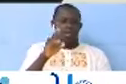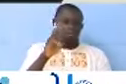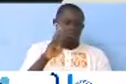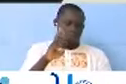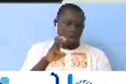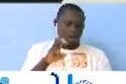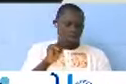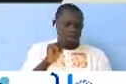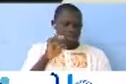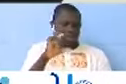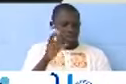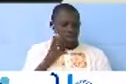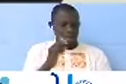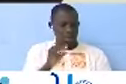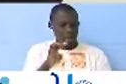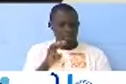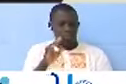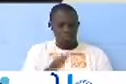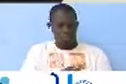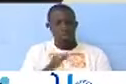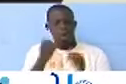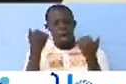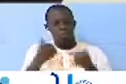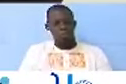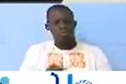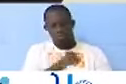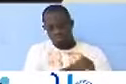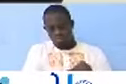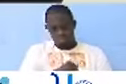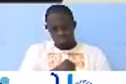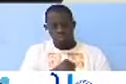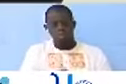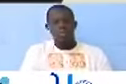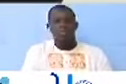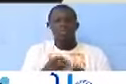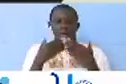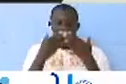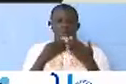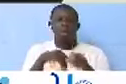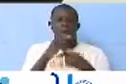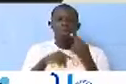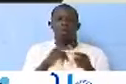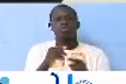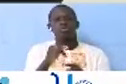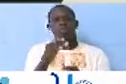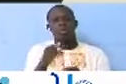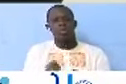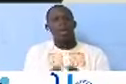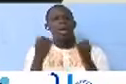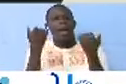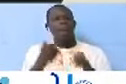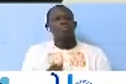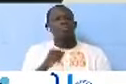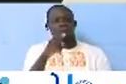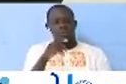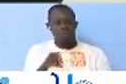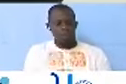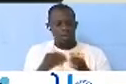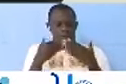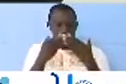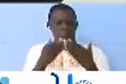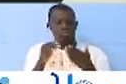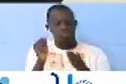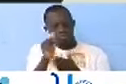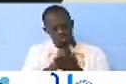bida 2006 Nurcham la kudeta bayere ngonyin nakuwa. You told me of a particular incident that you witnessed. Can you just tell us briefly before we move